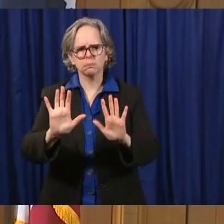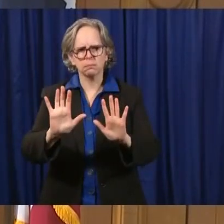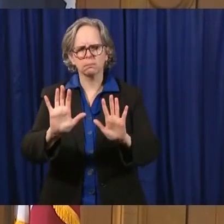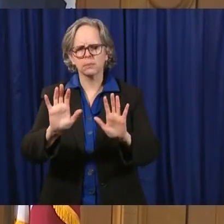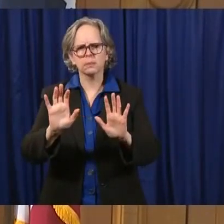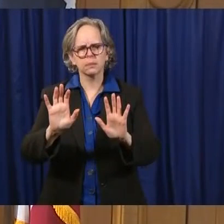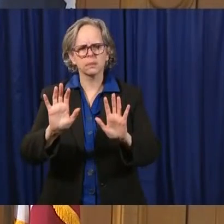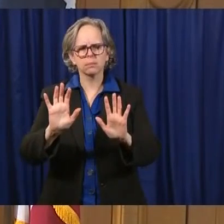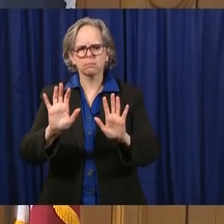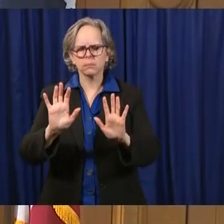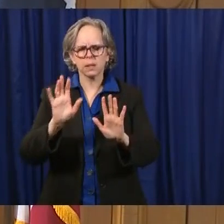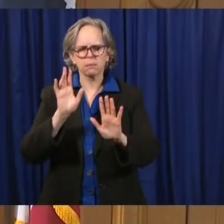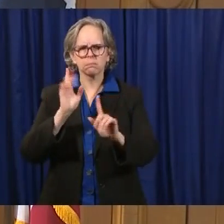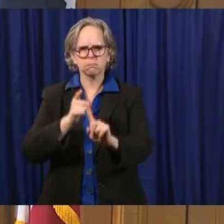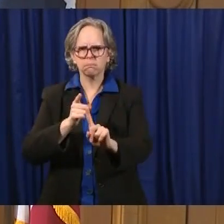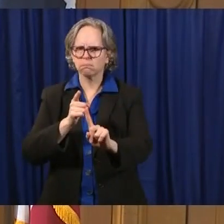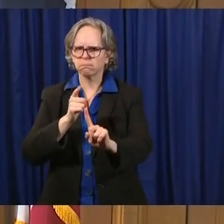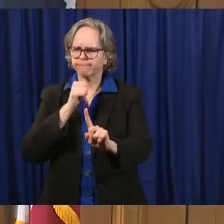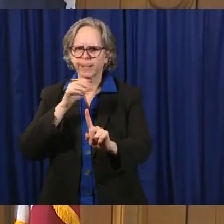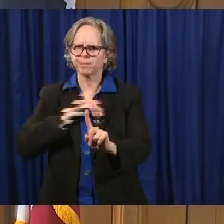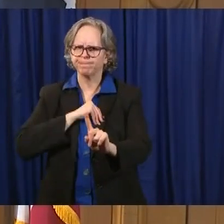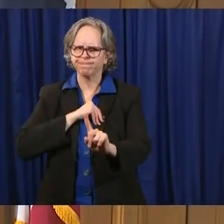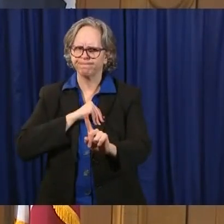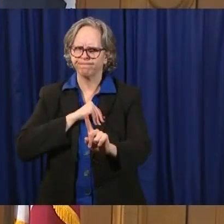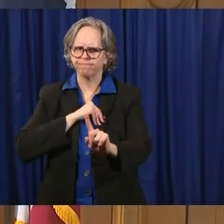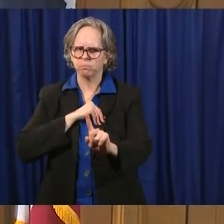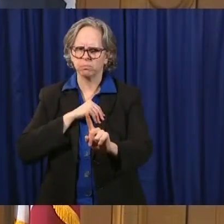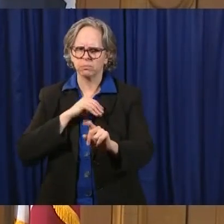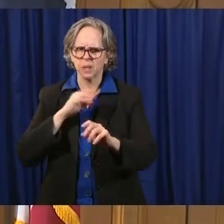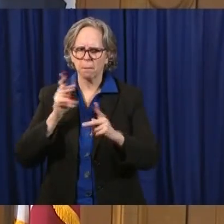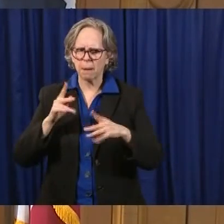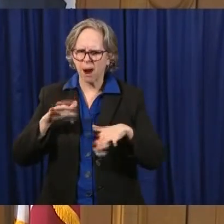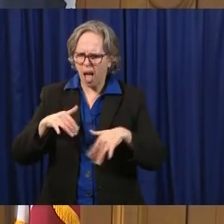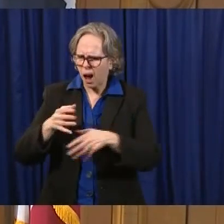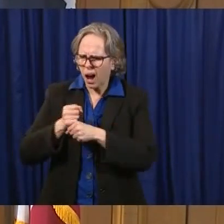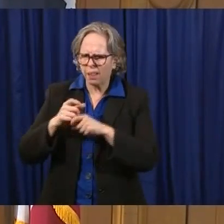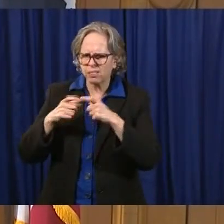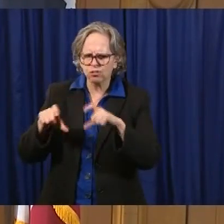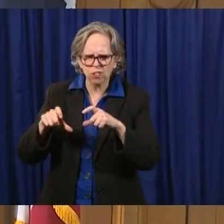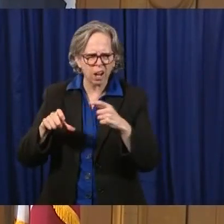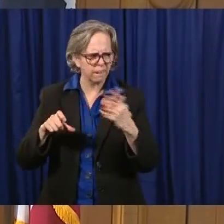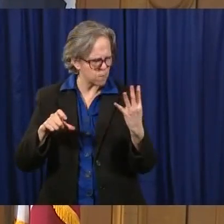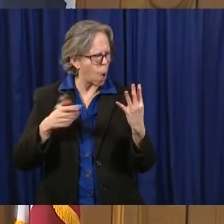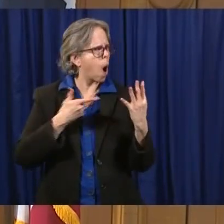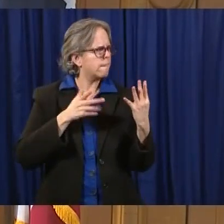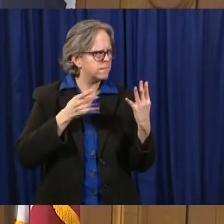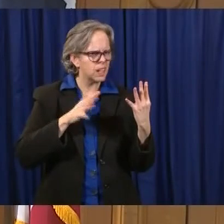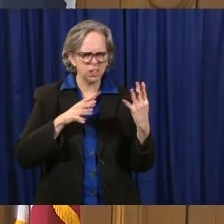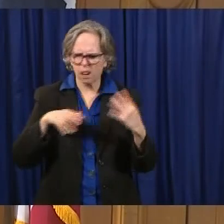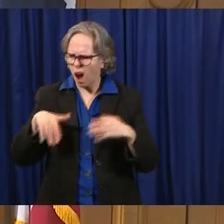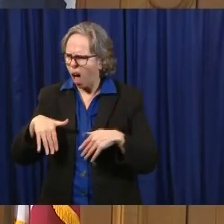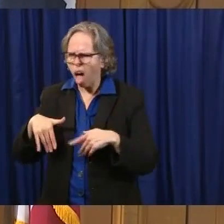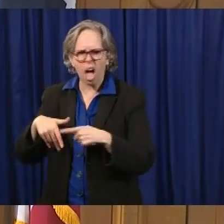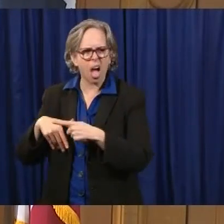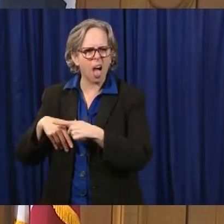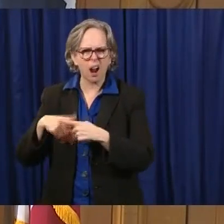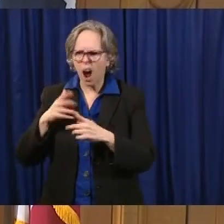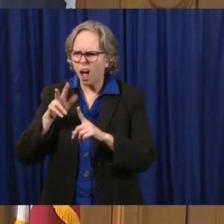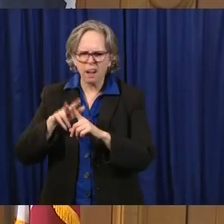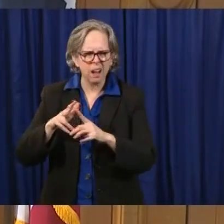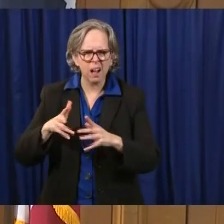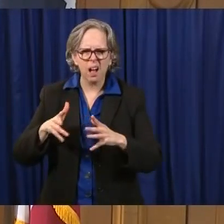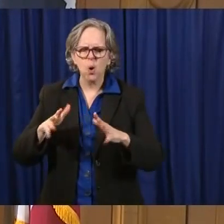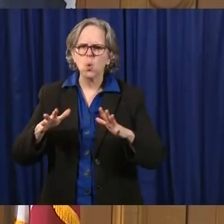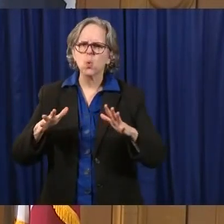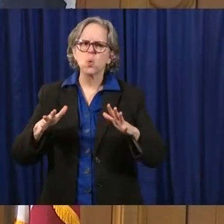bottom line, for those of you who are not getting your check or you weren't able to get into the system, I don't think you want